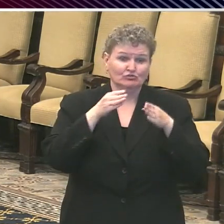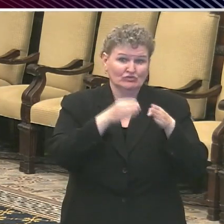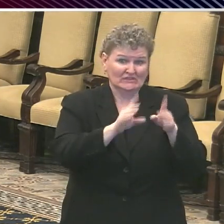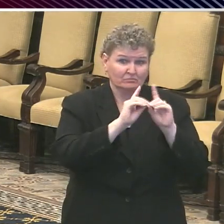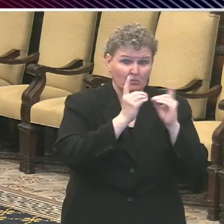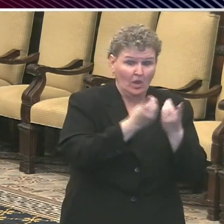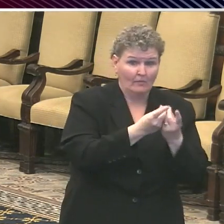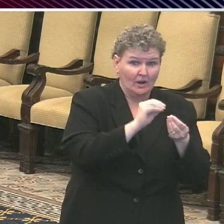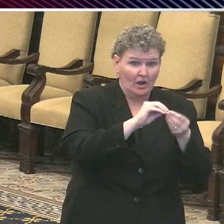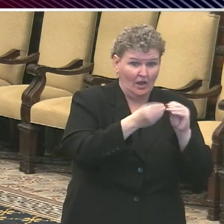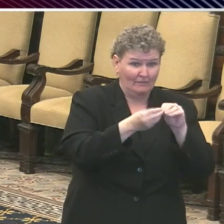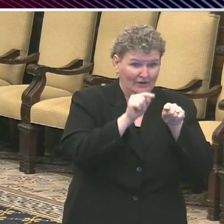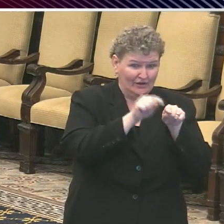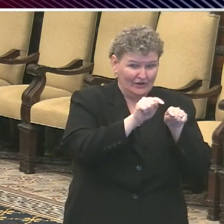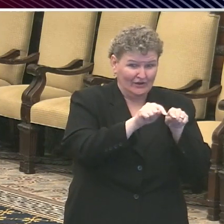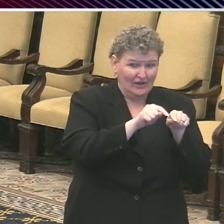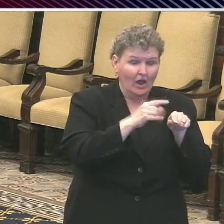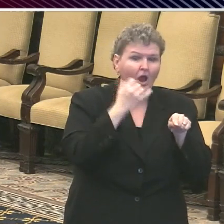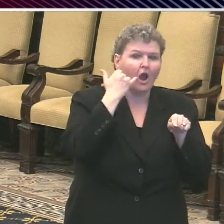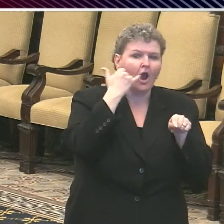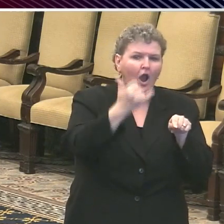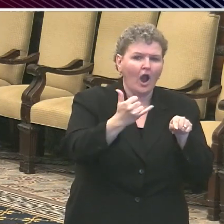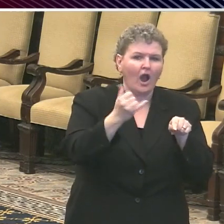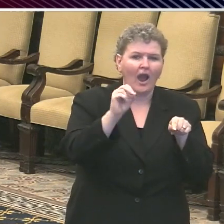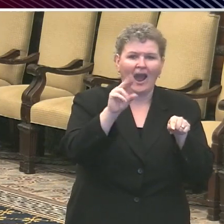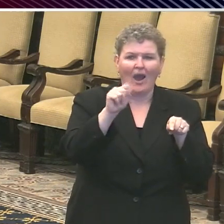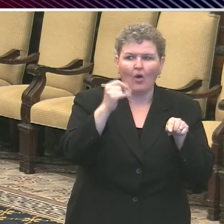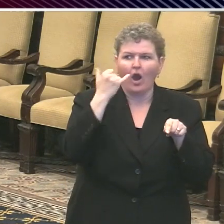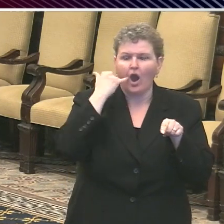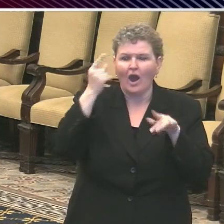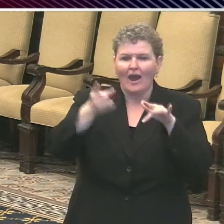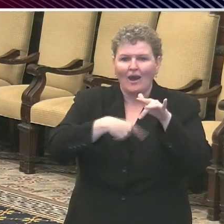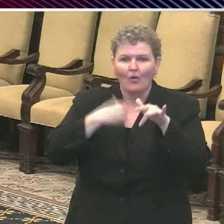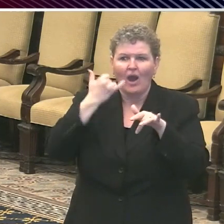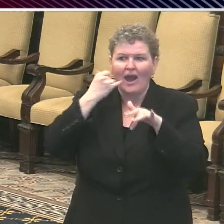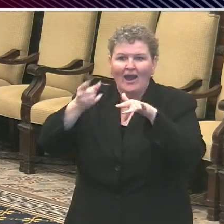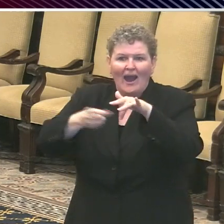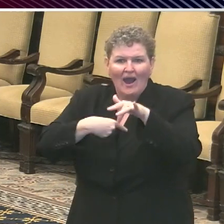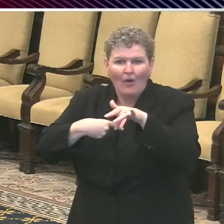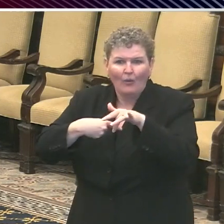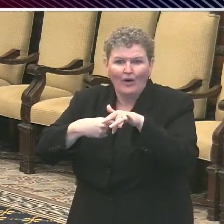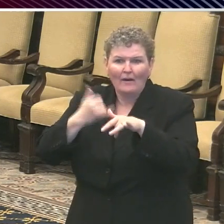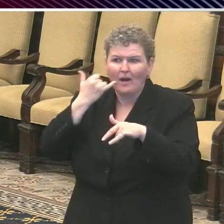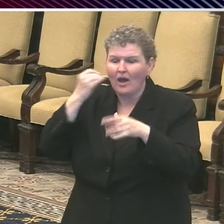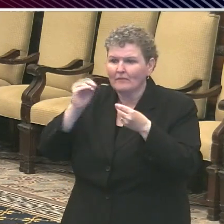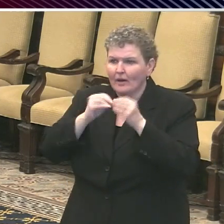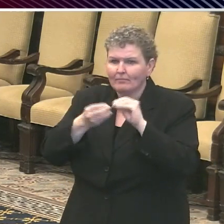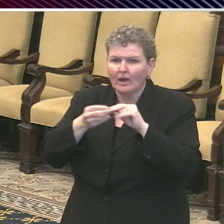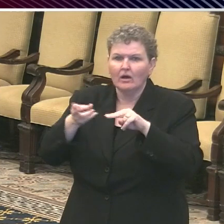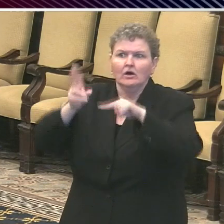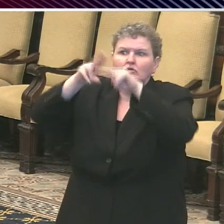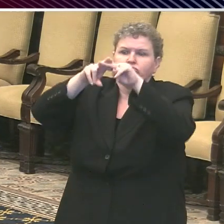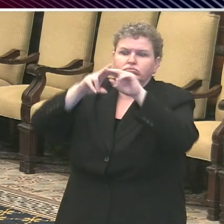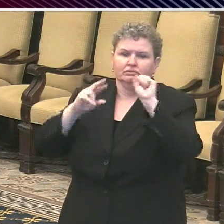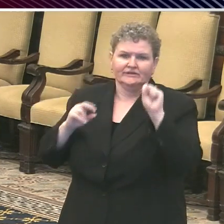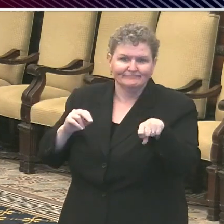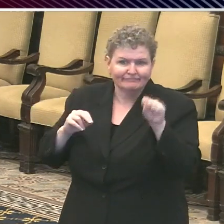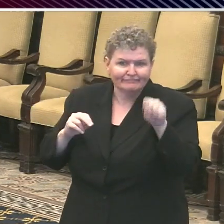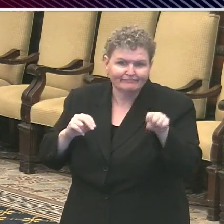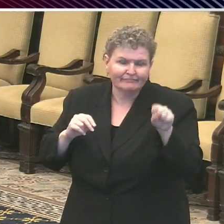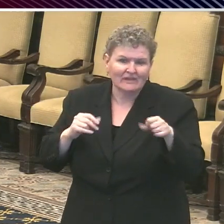the call out for sick outs for the sanitation department have exploded in recent weeks since you've gone to